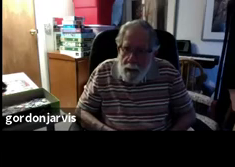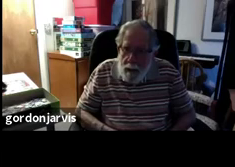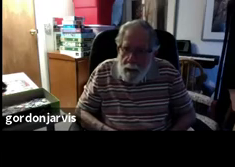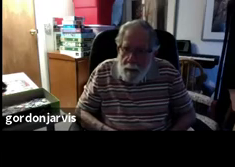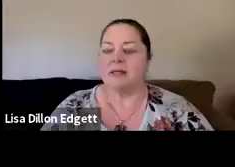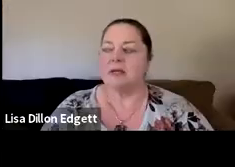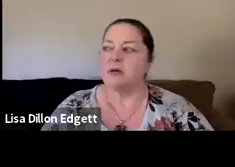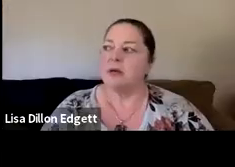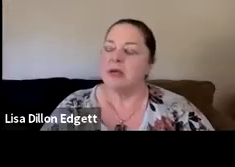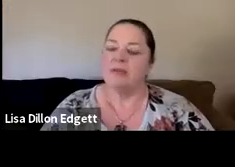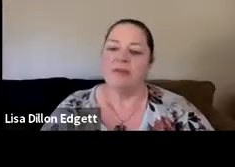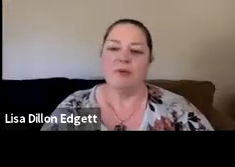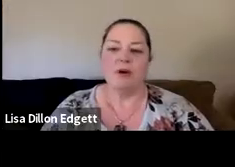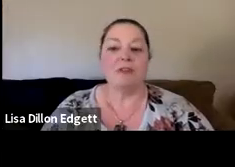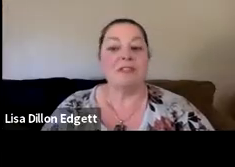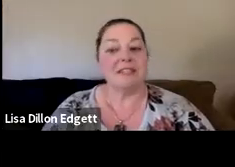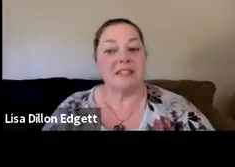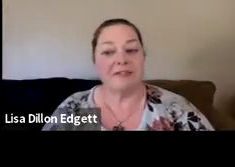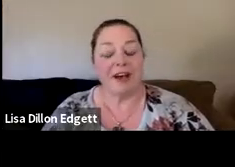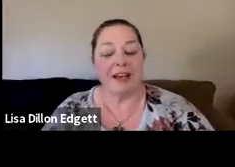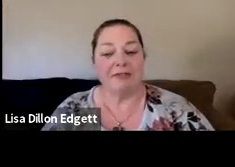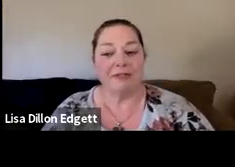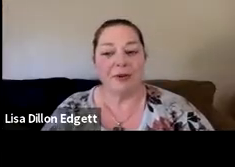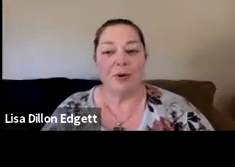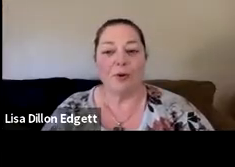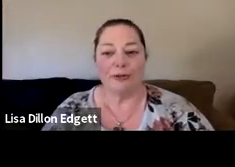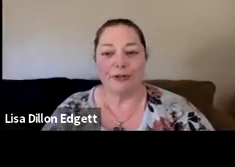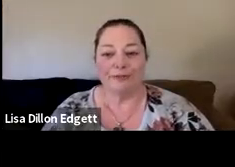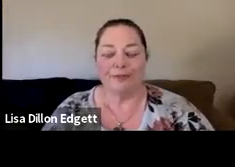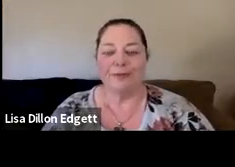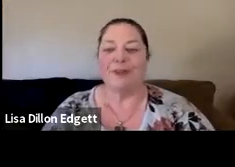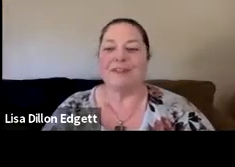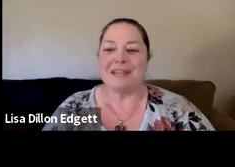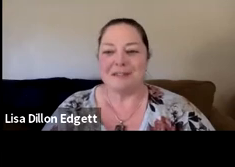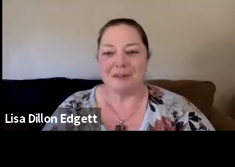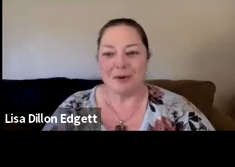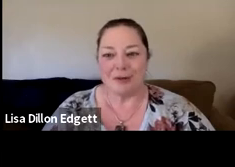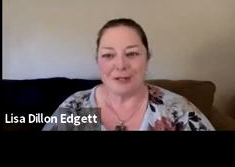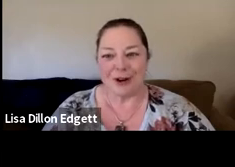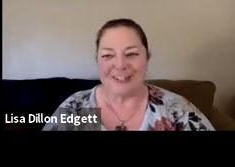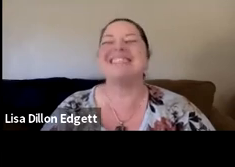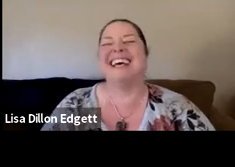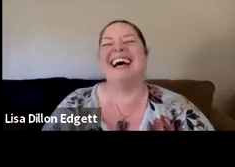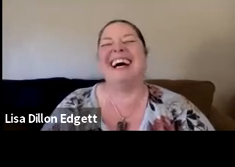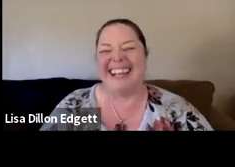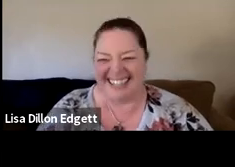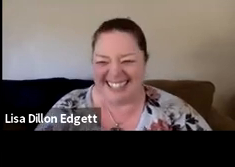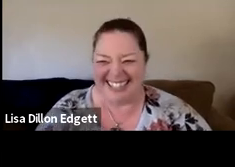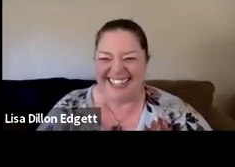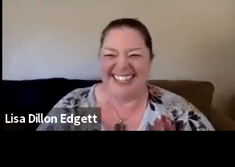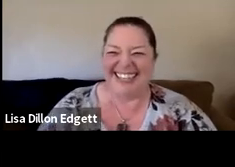spring. Yeah, so if you are 65 or older on the day that the course starts,